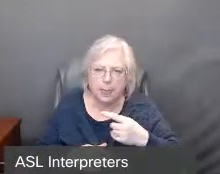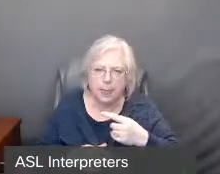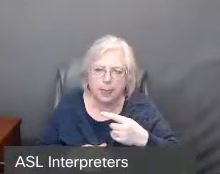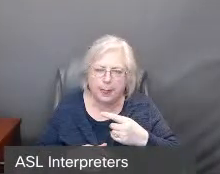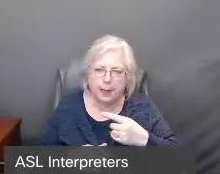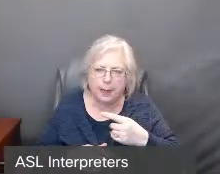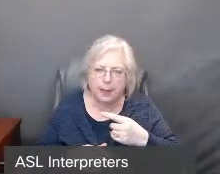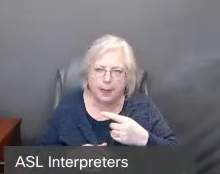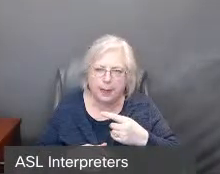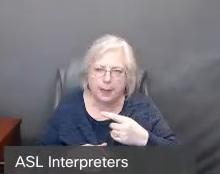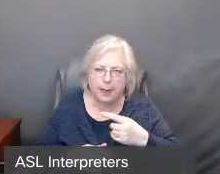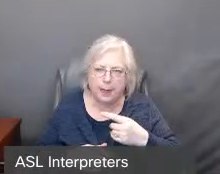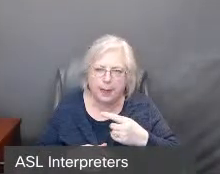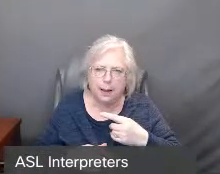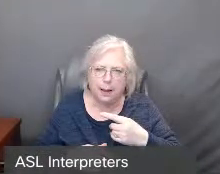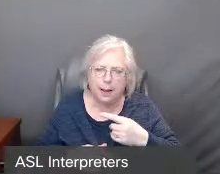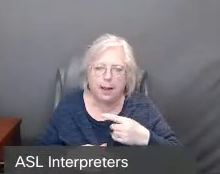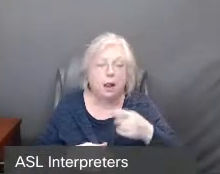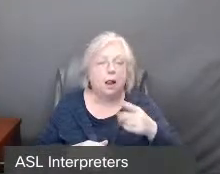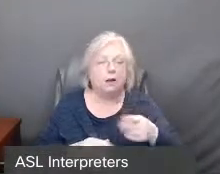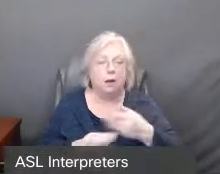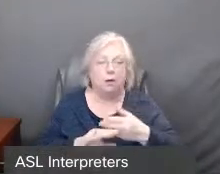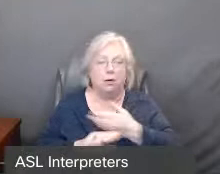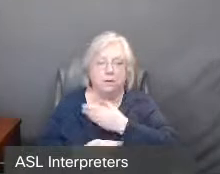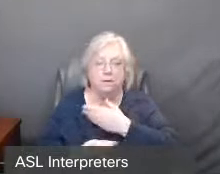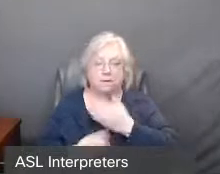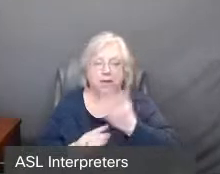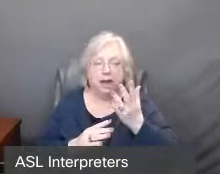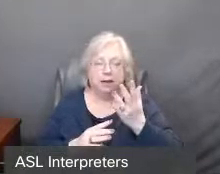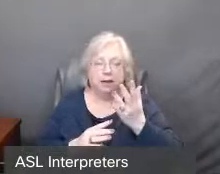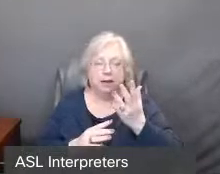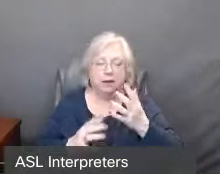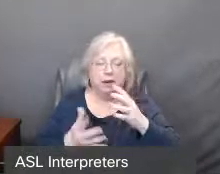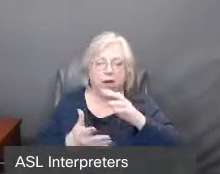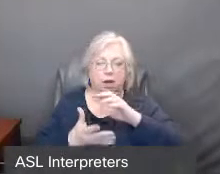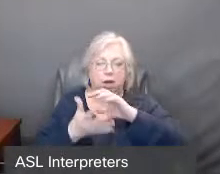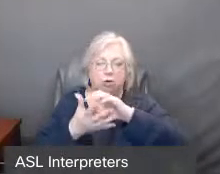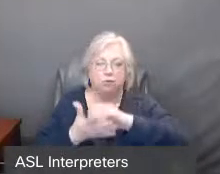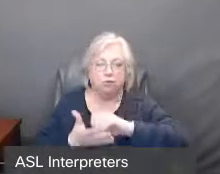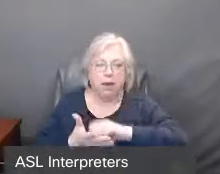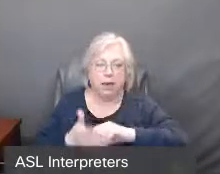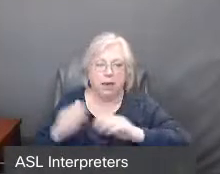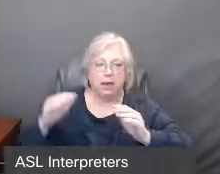not a violation. Some grading has already.